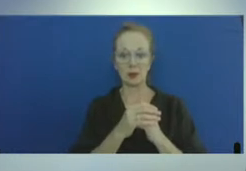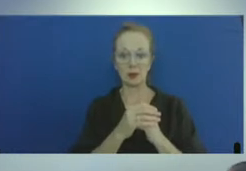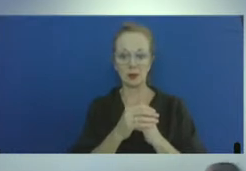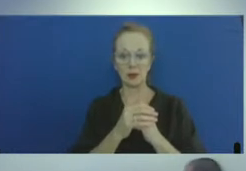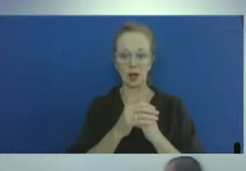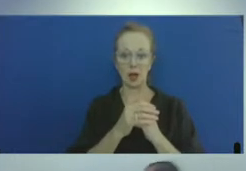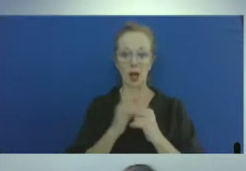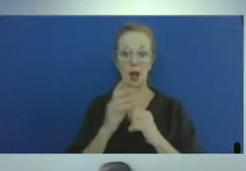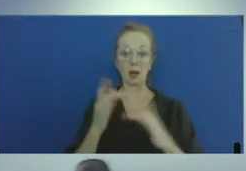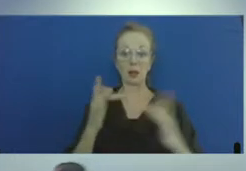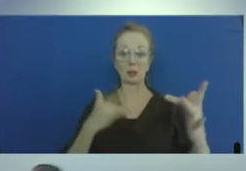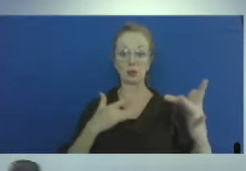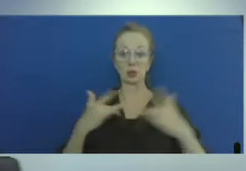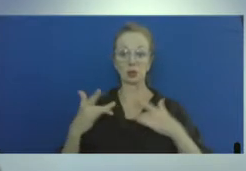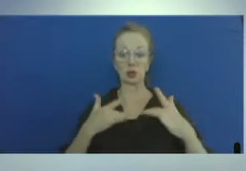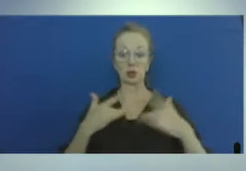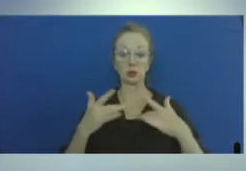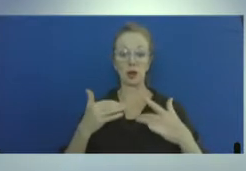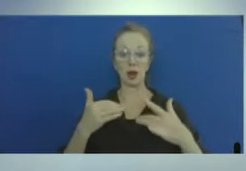I have, Ms. Craig, is that we